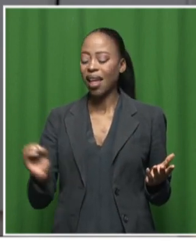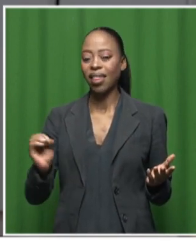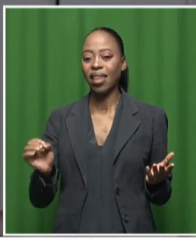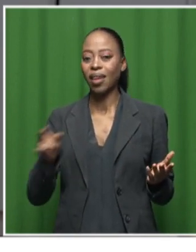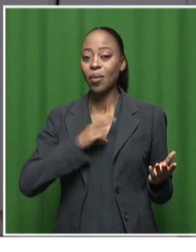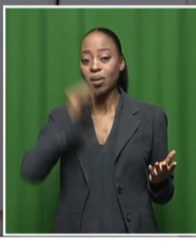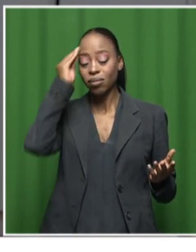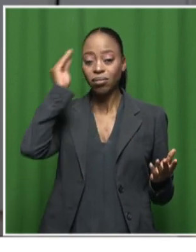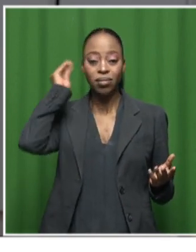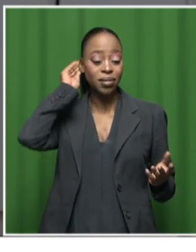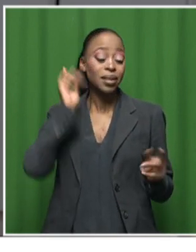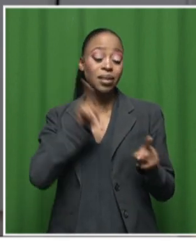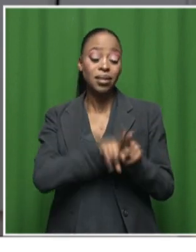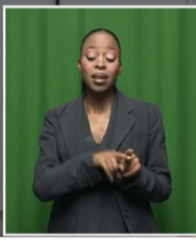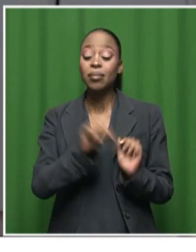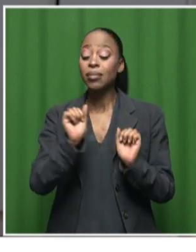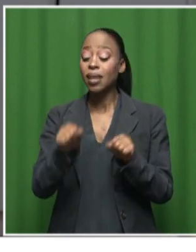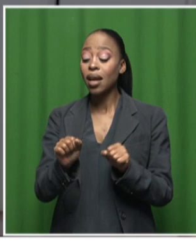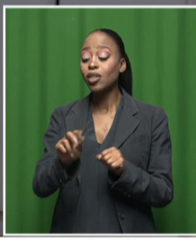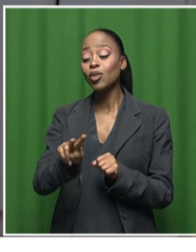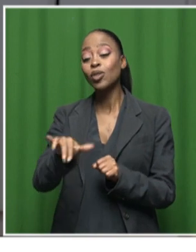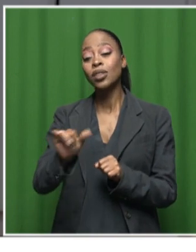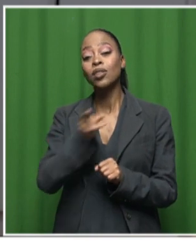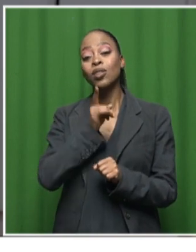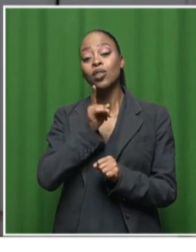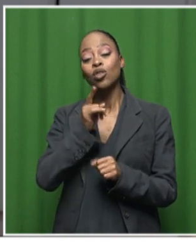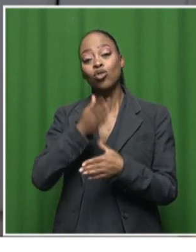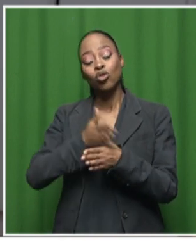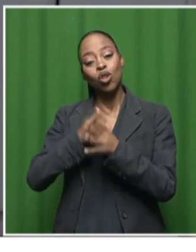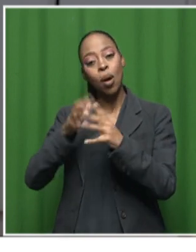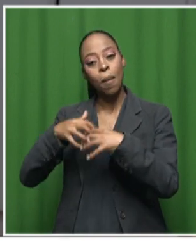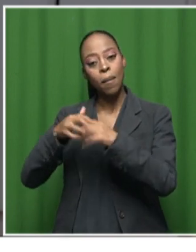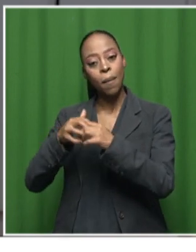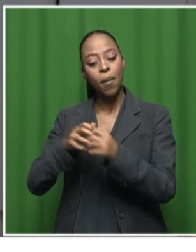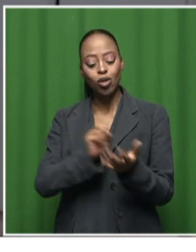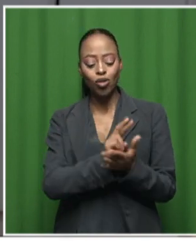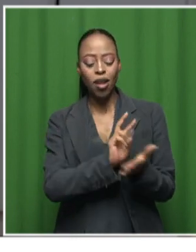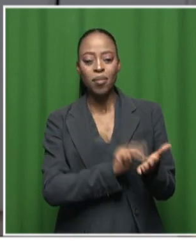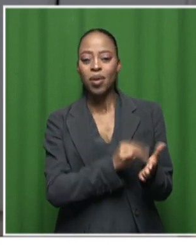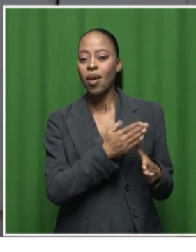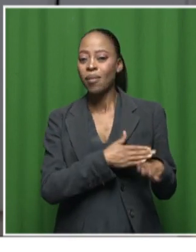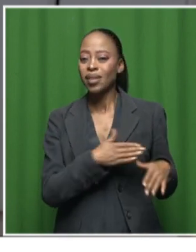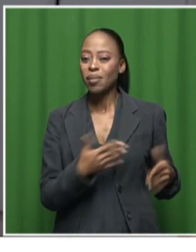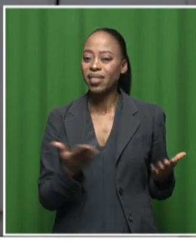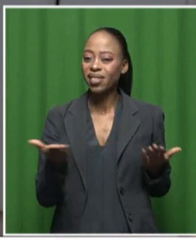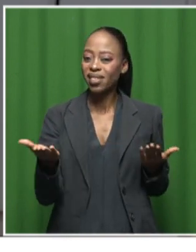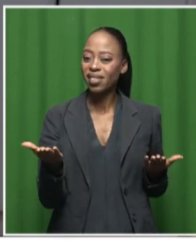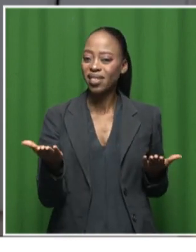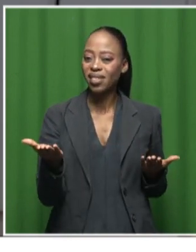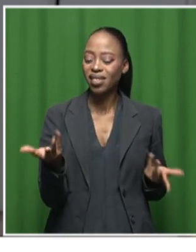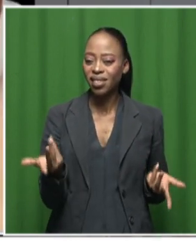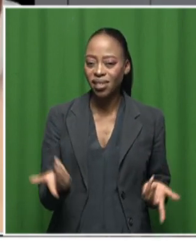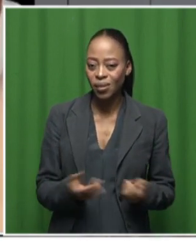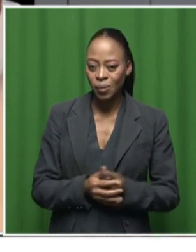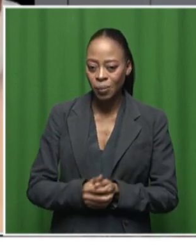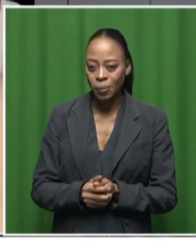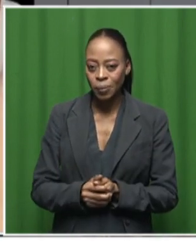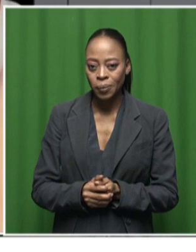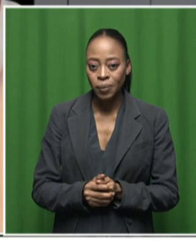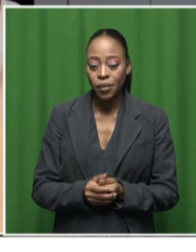reminded of the fact that even with that, there are still almost 12 million unemployed. If we look